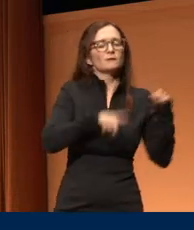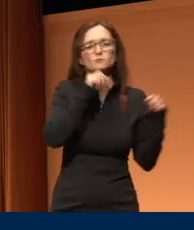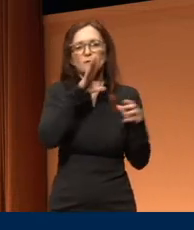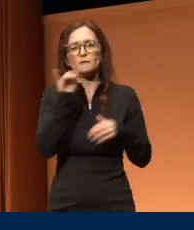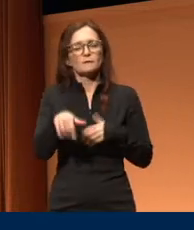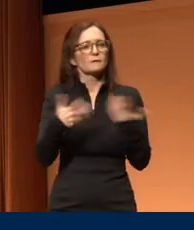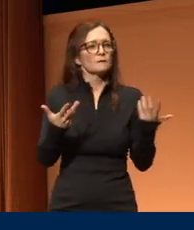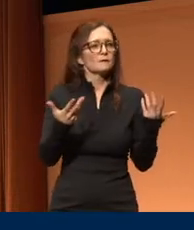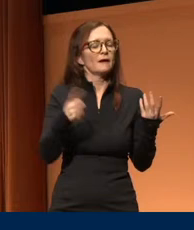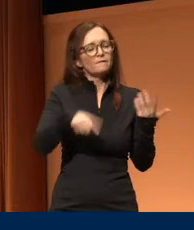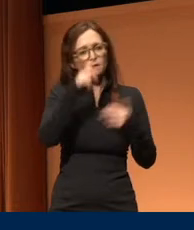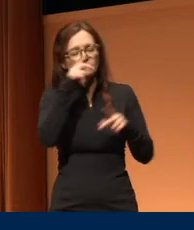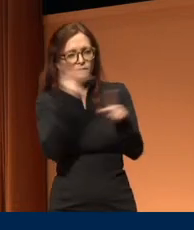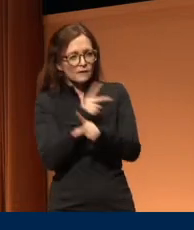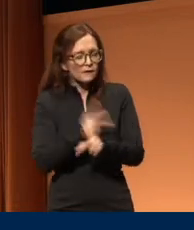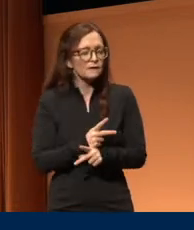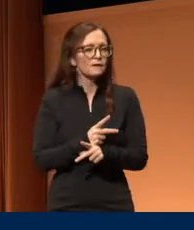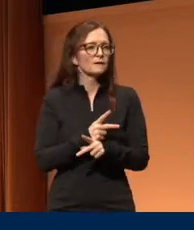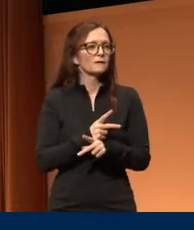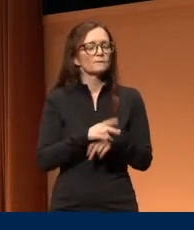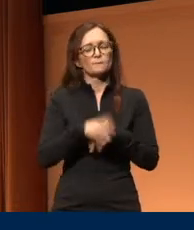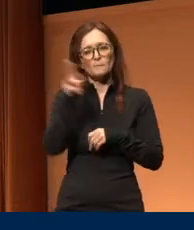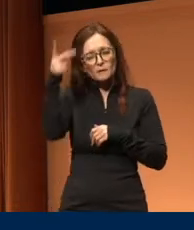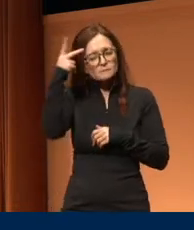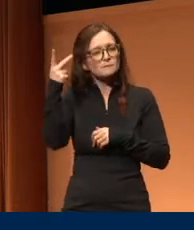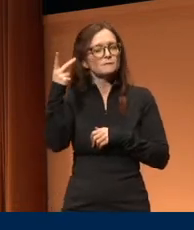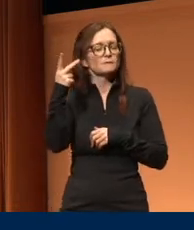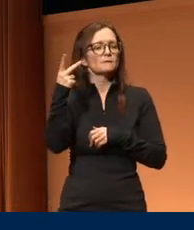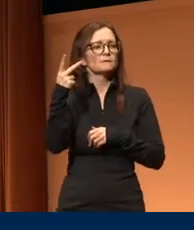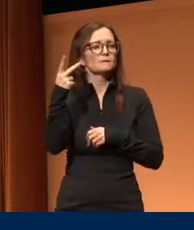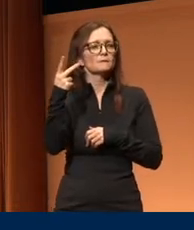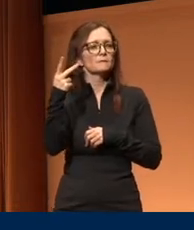if we are to account for a crucial part of politics.